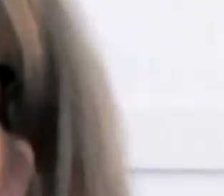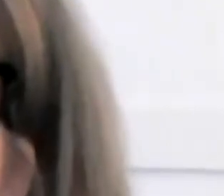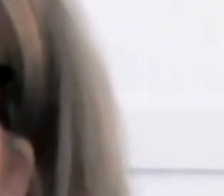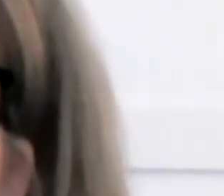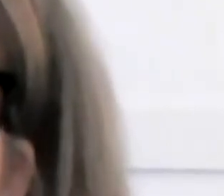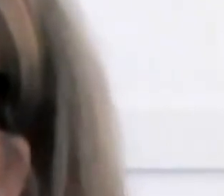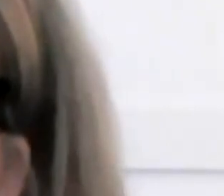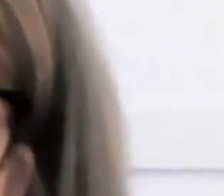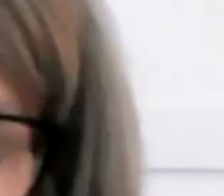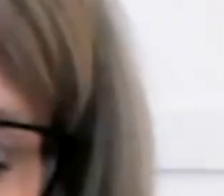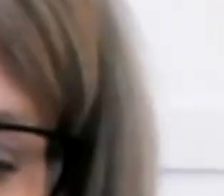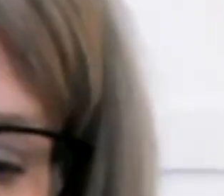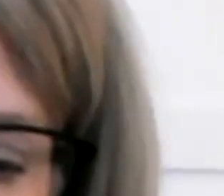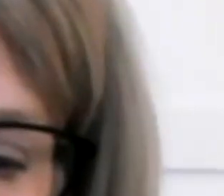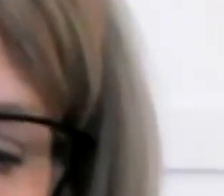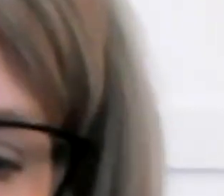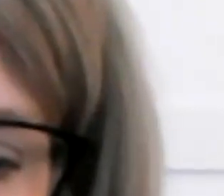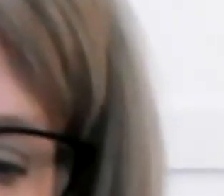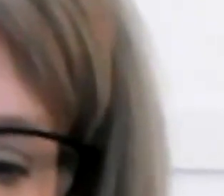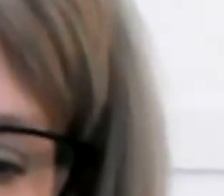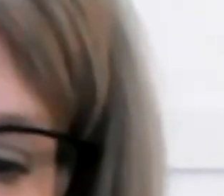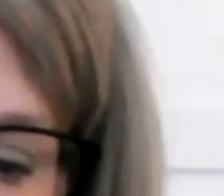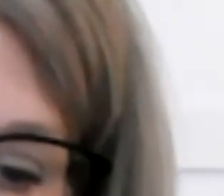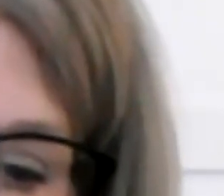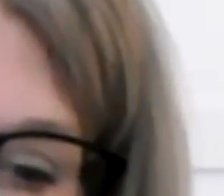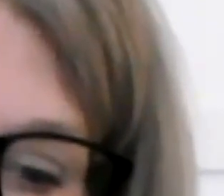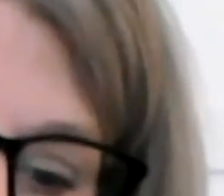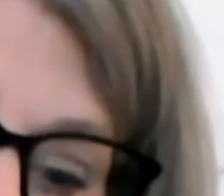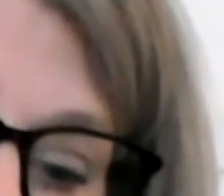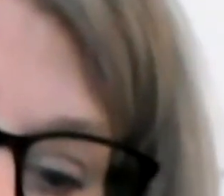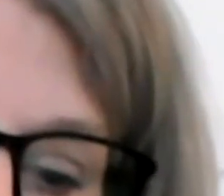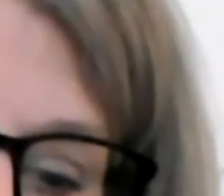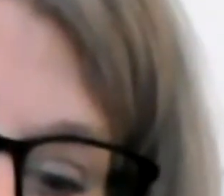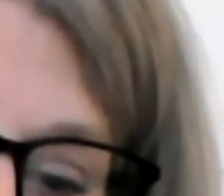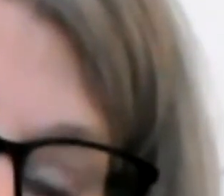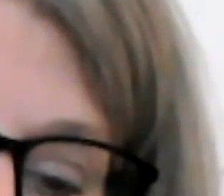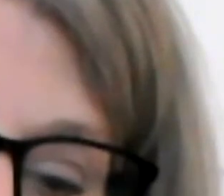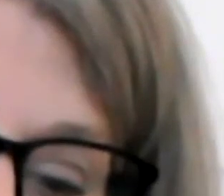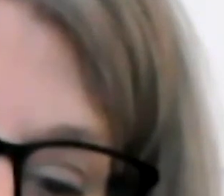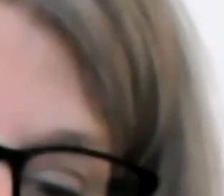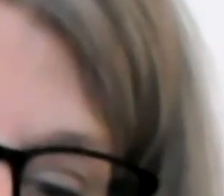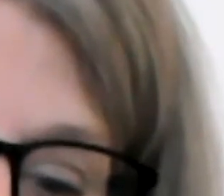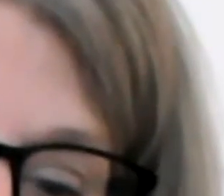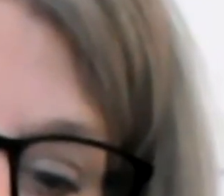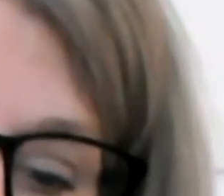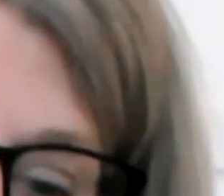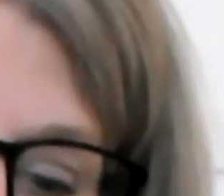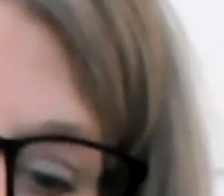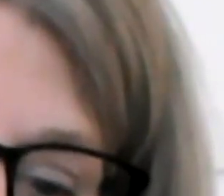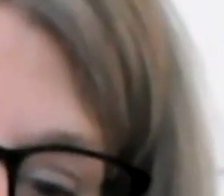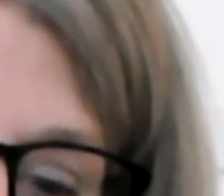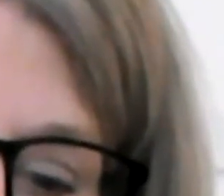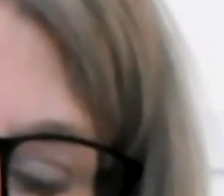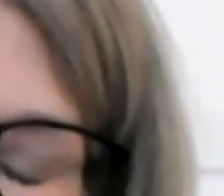of that emerging, and it's definitely a developmental process. And the second thing is